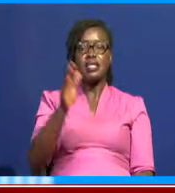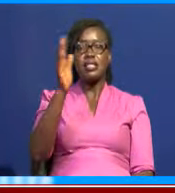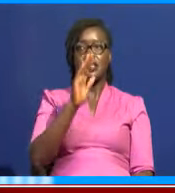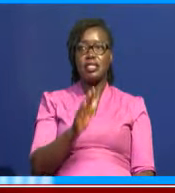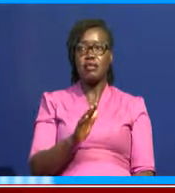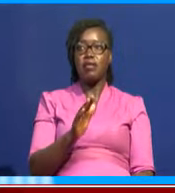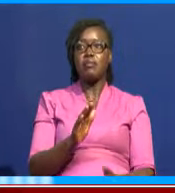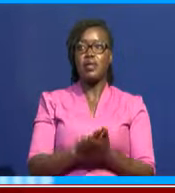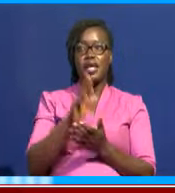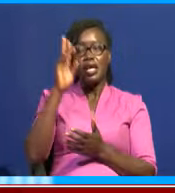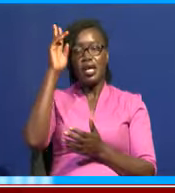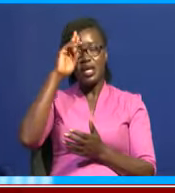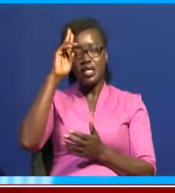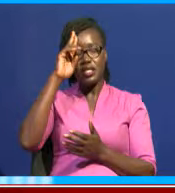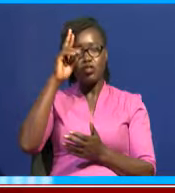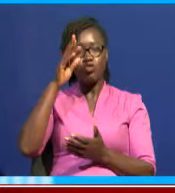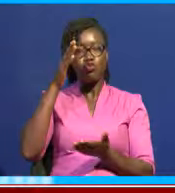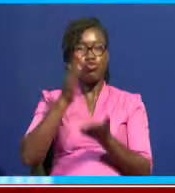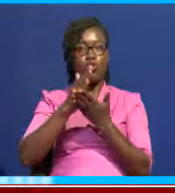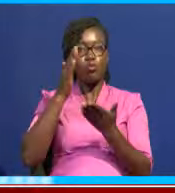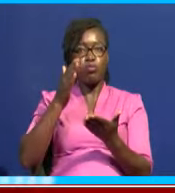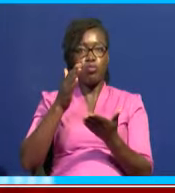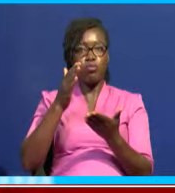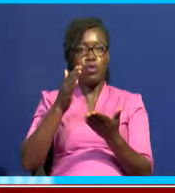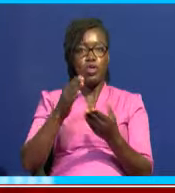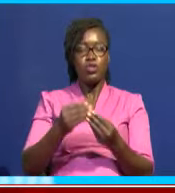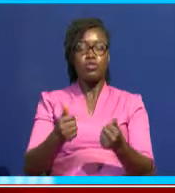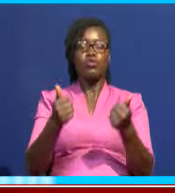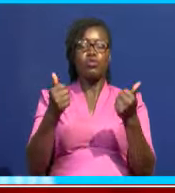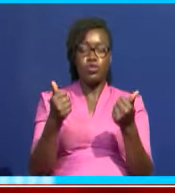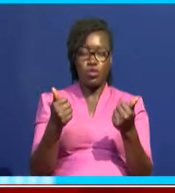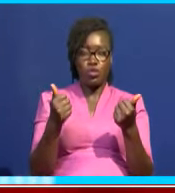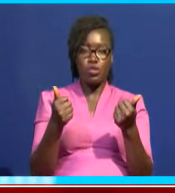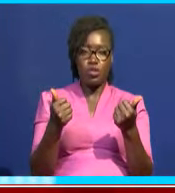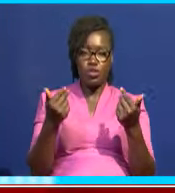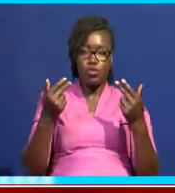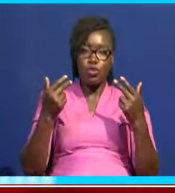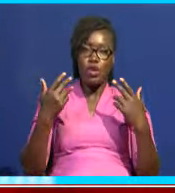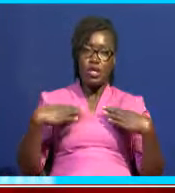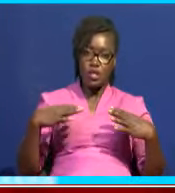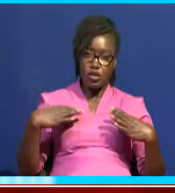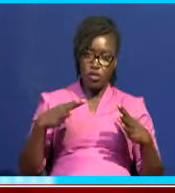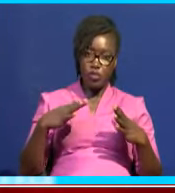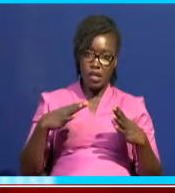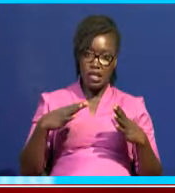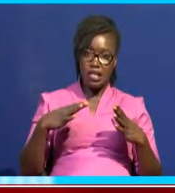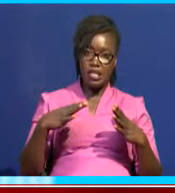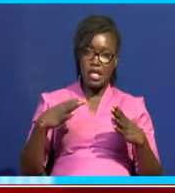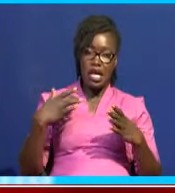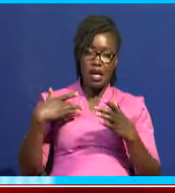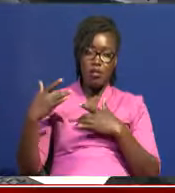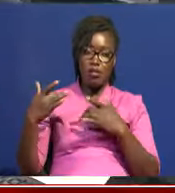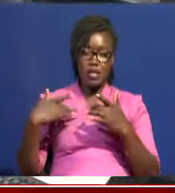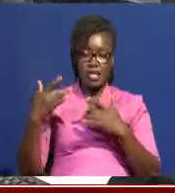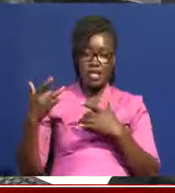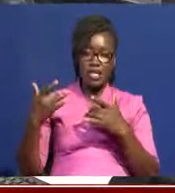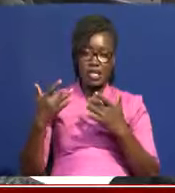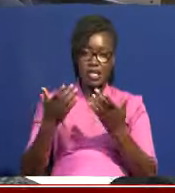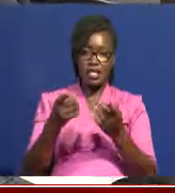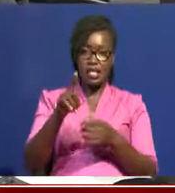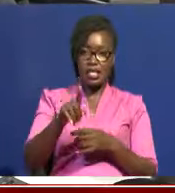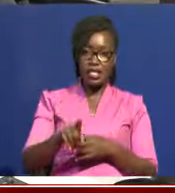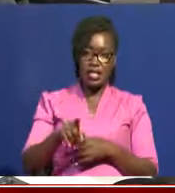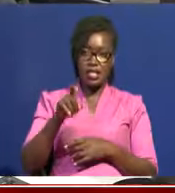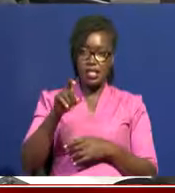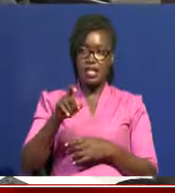a ground to stand in the way of solutions to humanity's pressing needs. While making